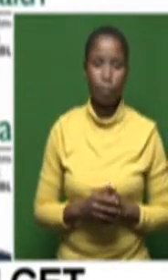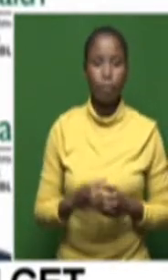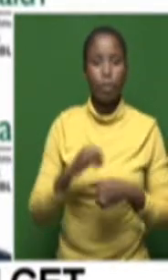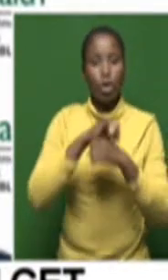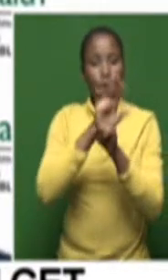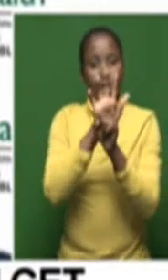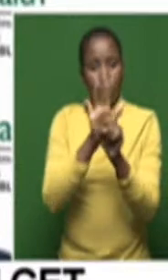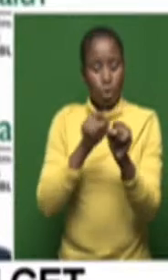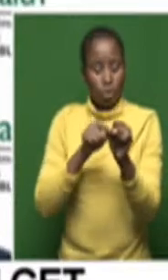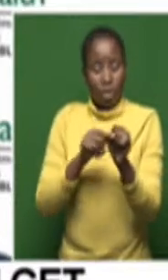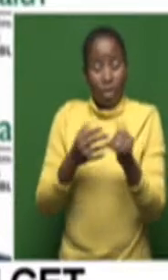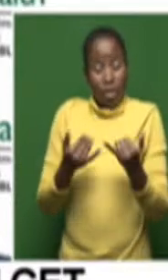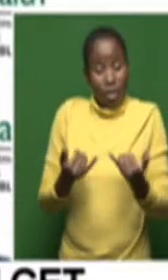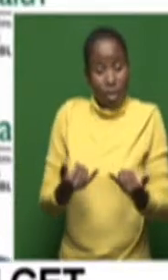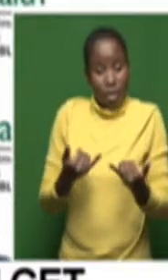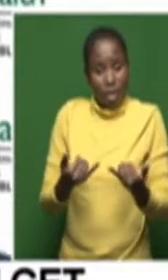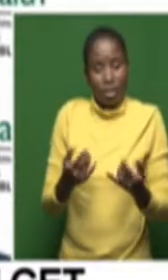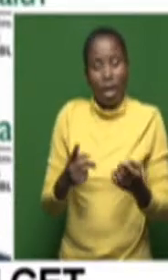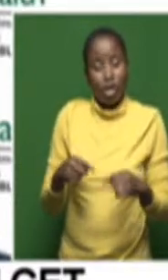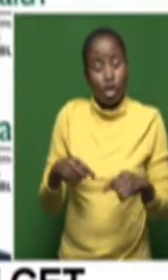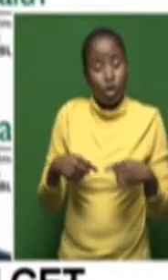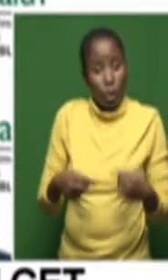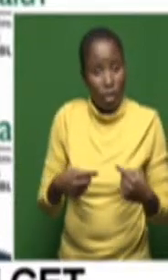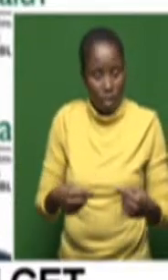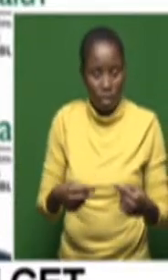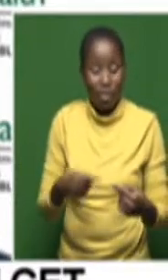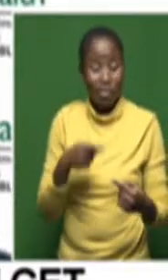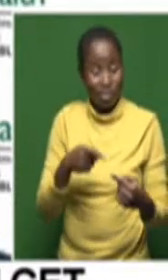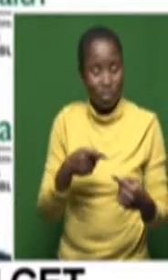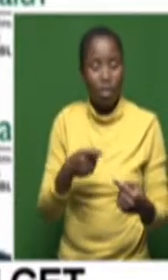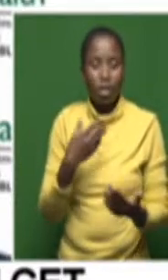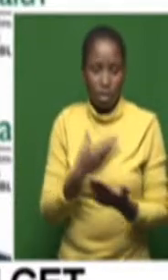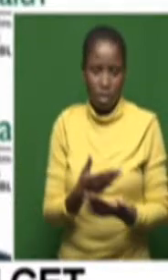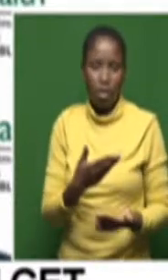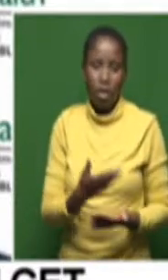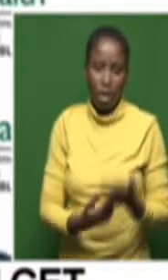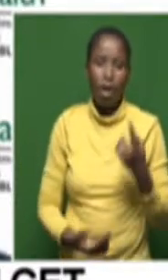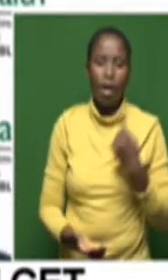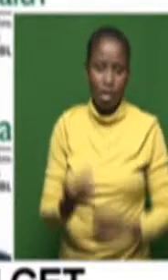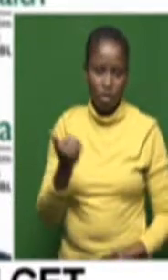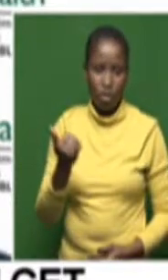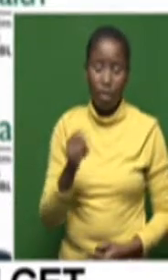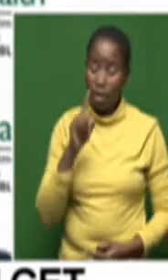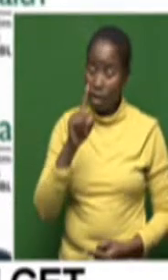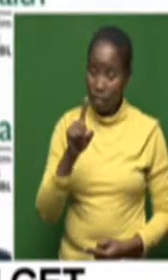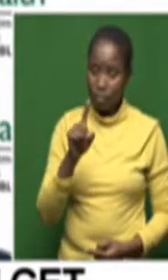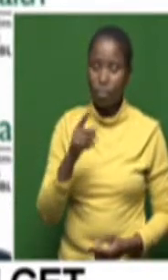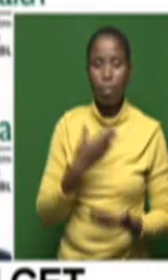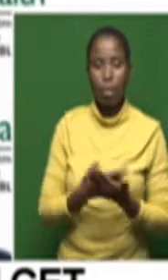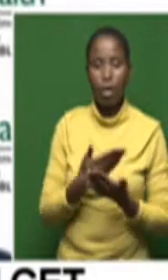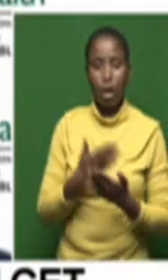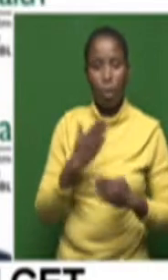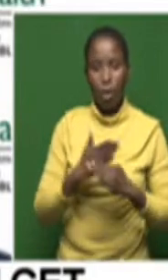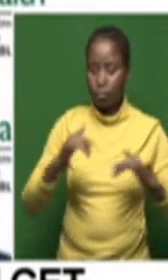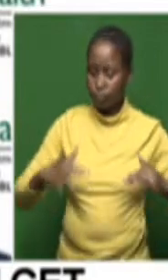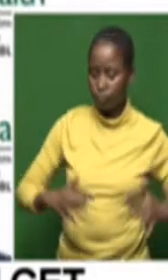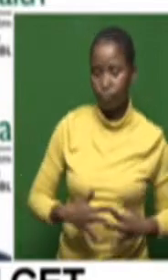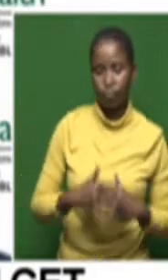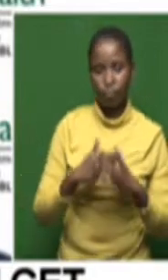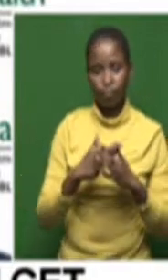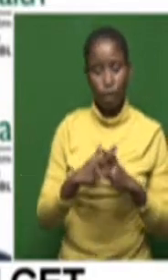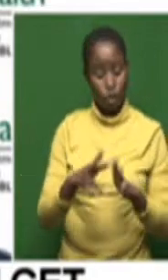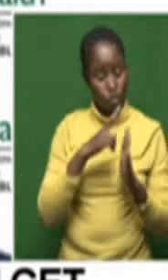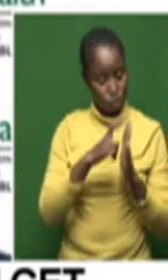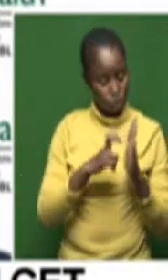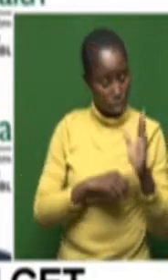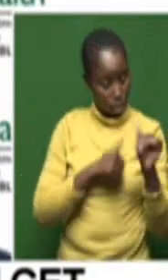fight, the battle against COVID-19 can be won if we continue to work together, observe all the protocols,